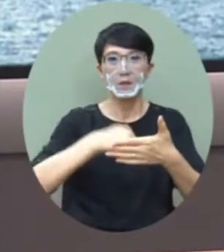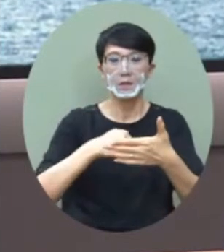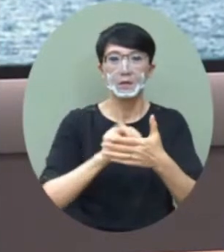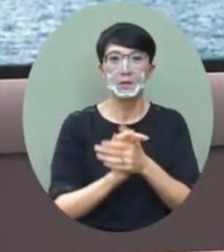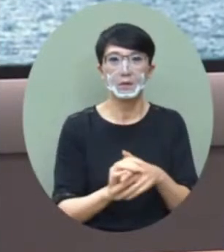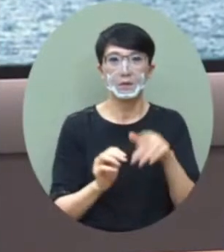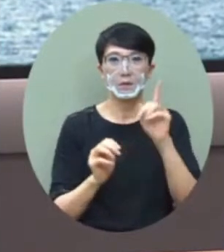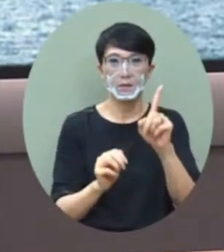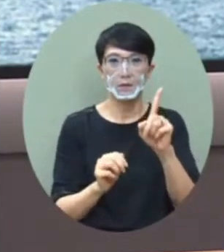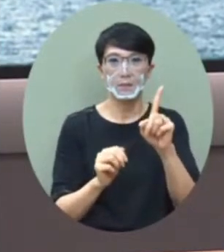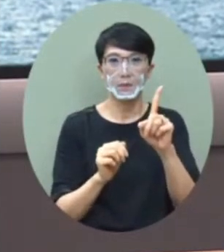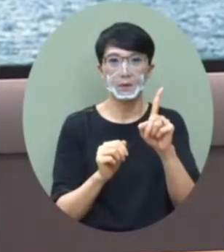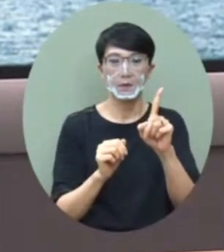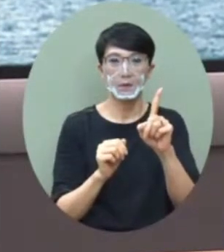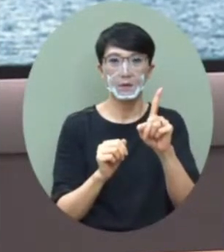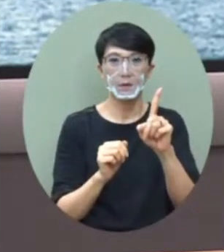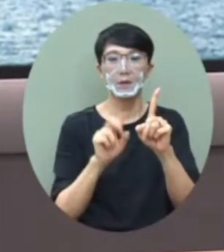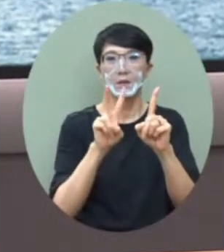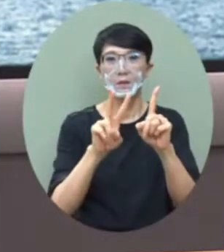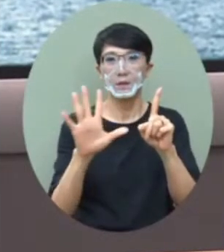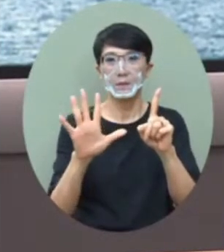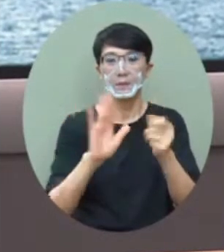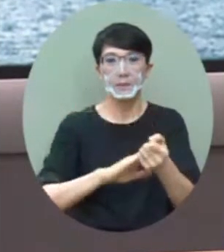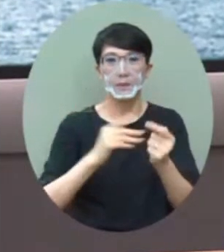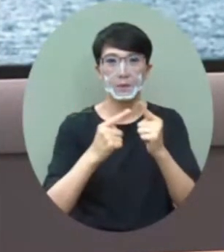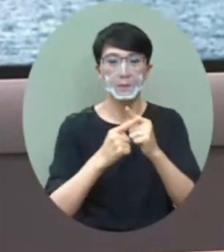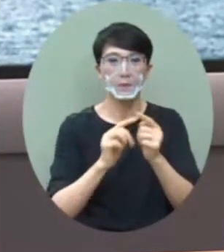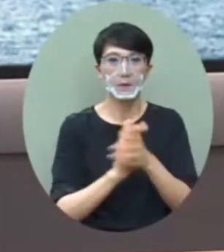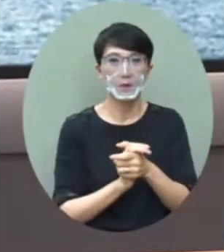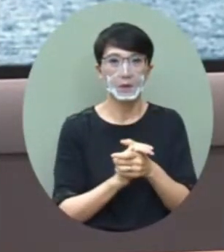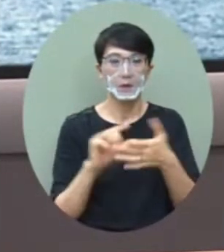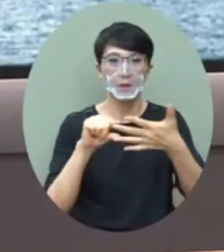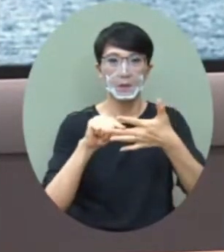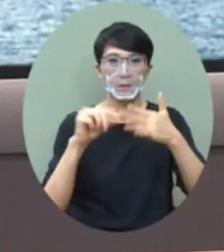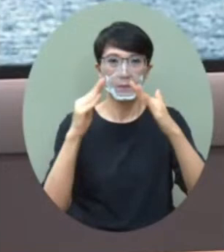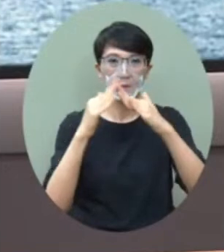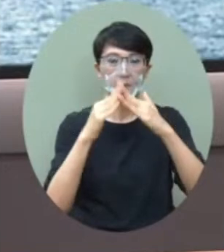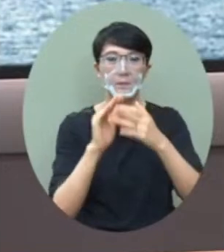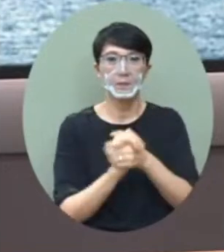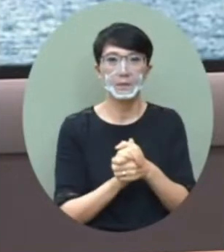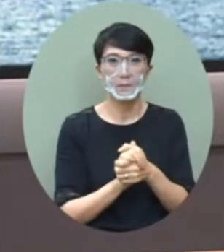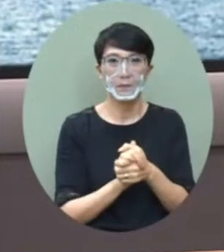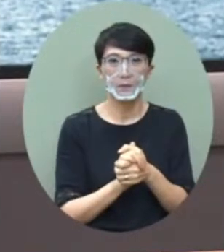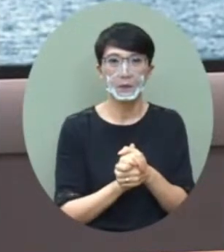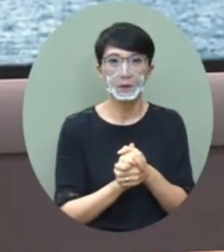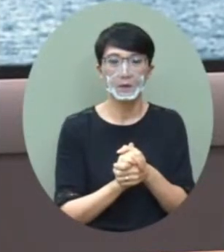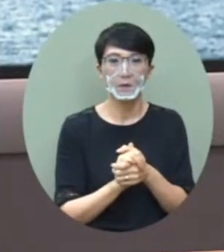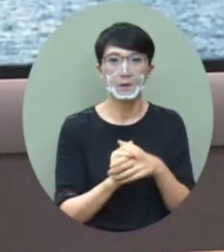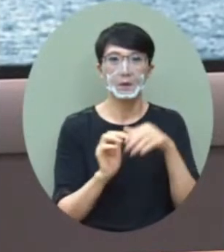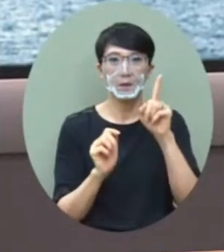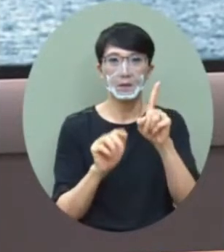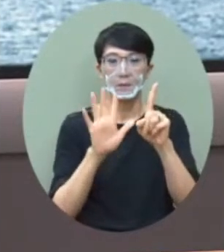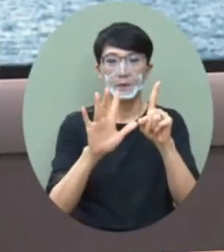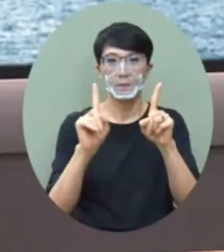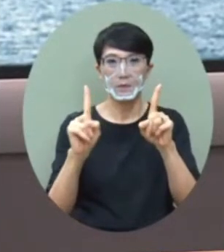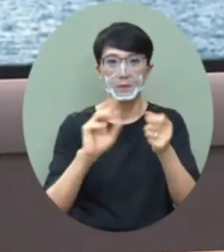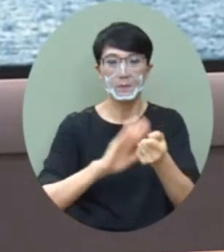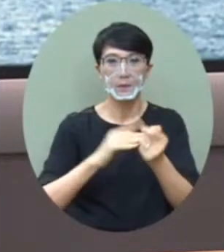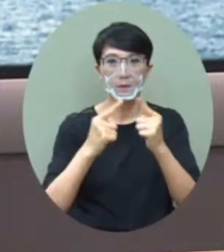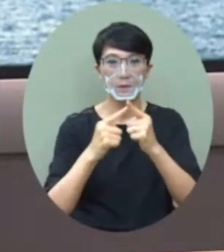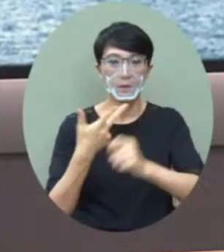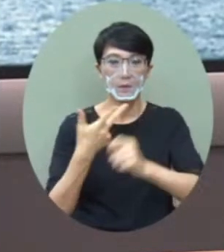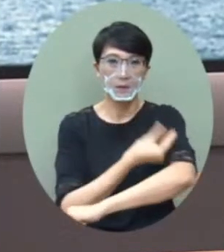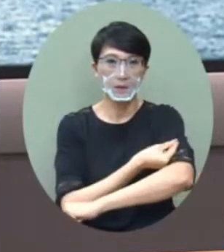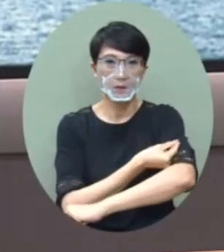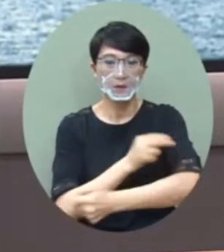the 217 patients who passed away. 125 patients came from residential care homes.